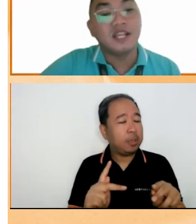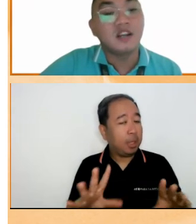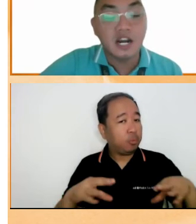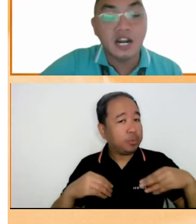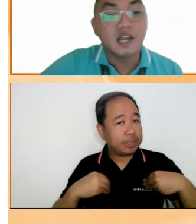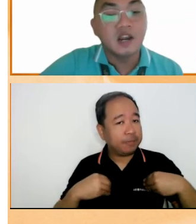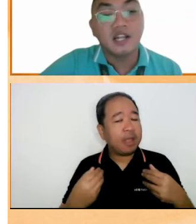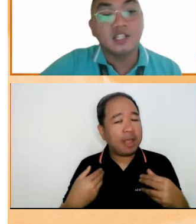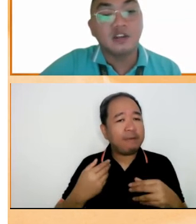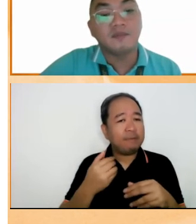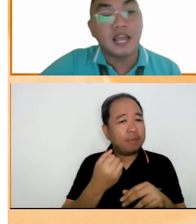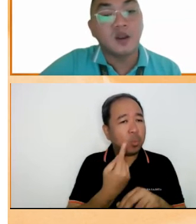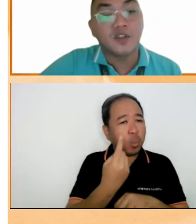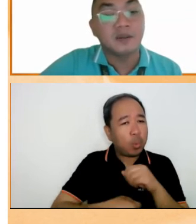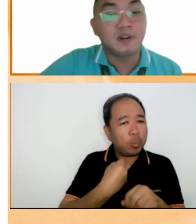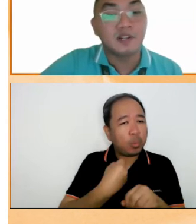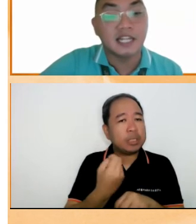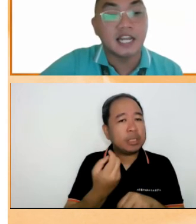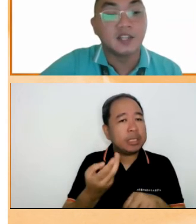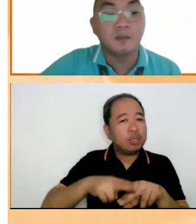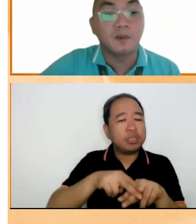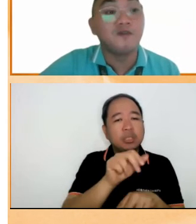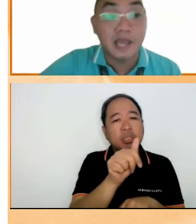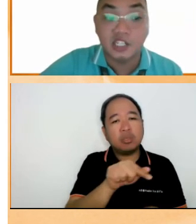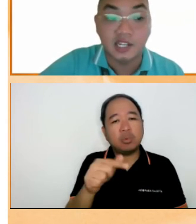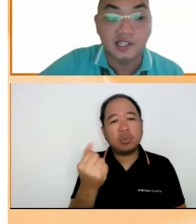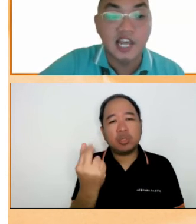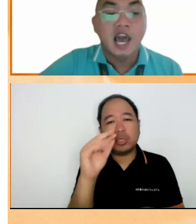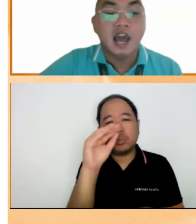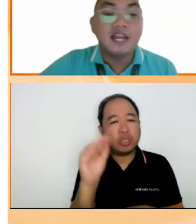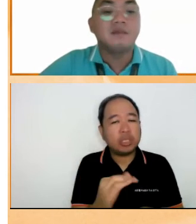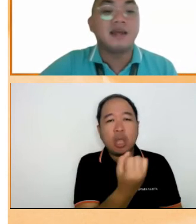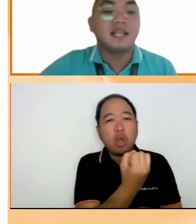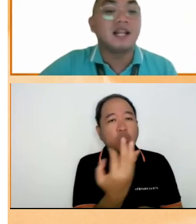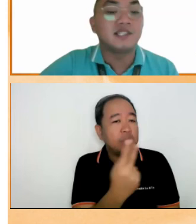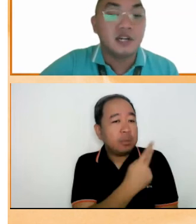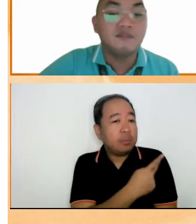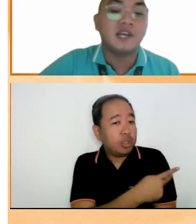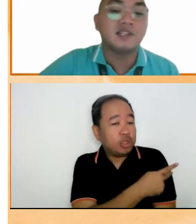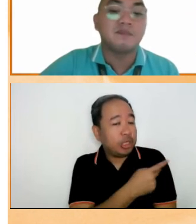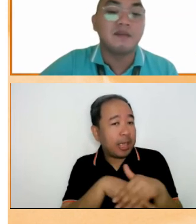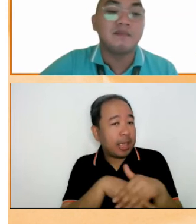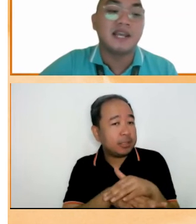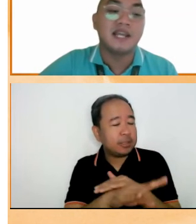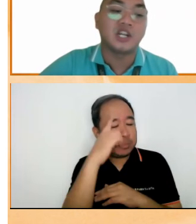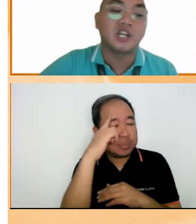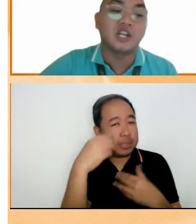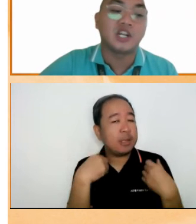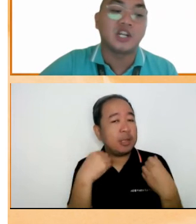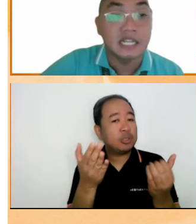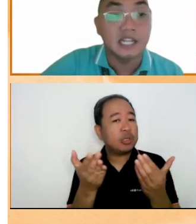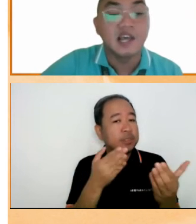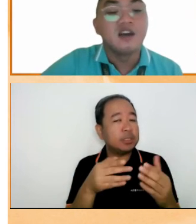annual increase ranging from 10 to 13% in the number of patients availing mental health services in primary and tertiary